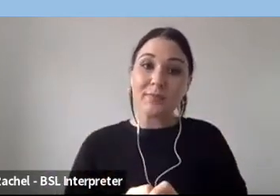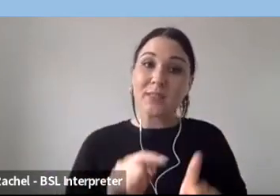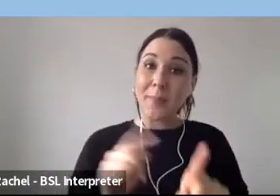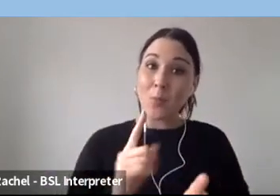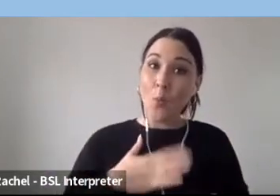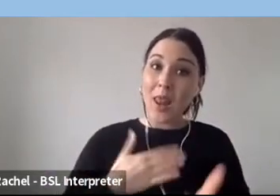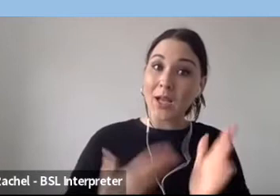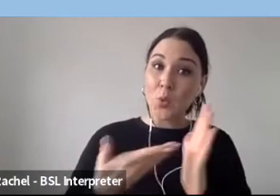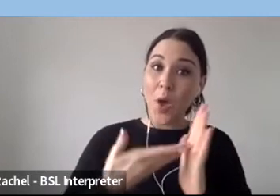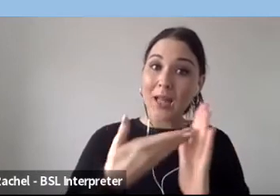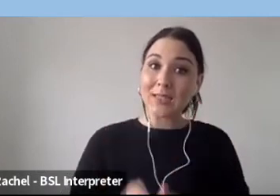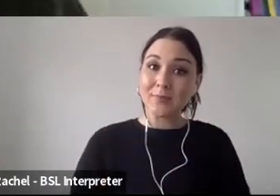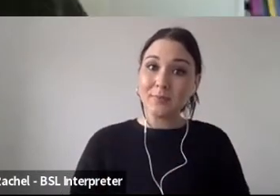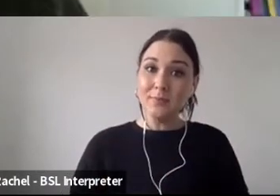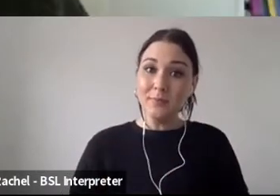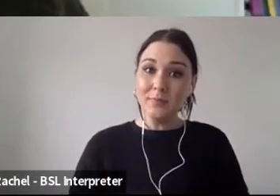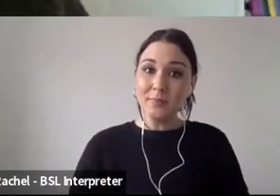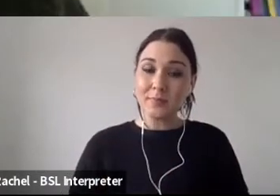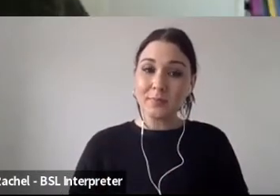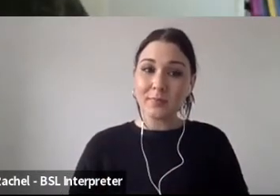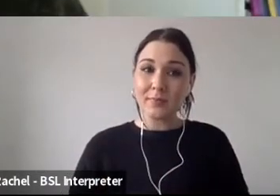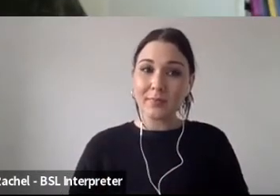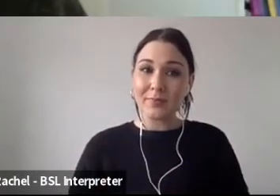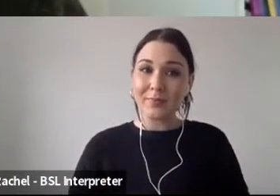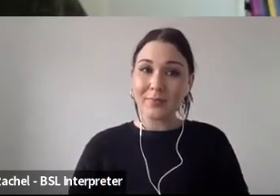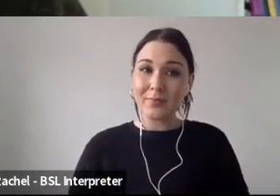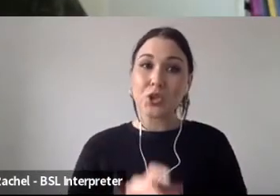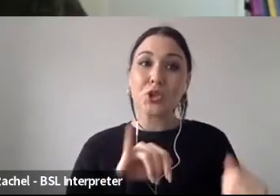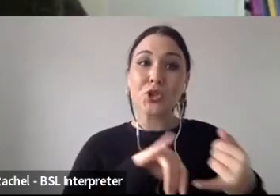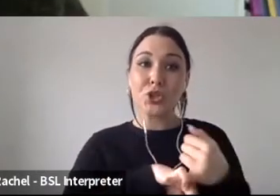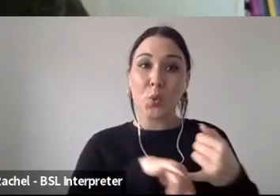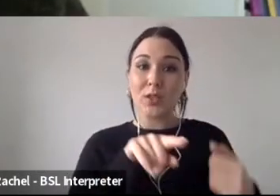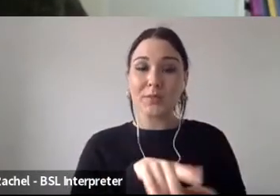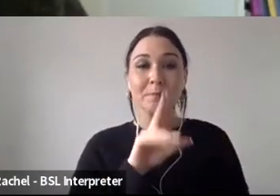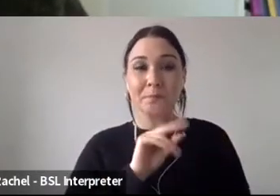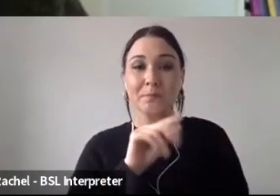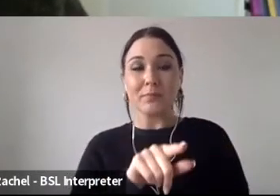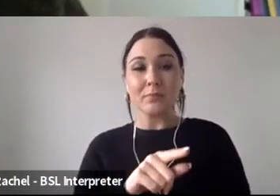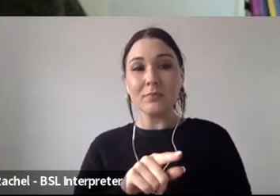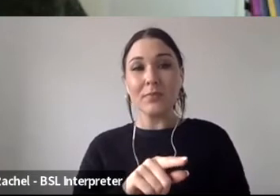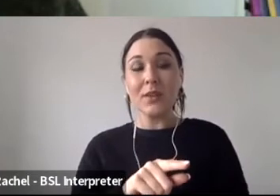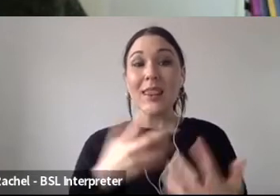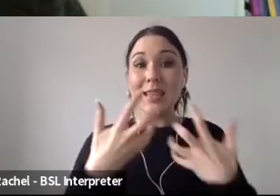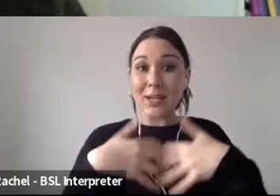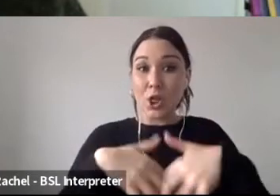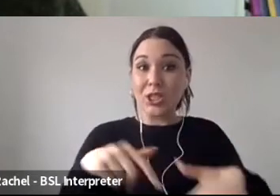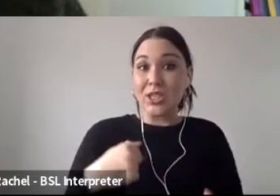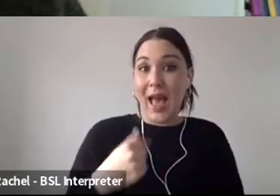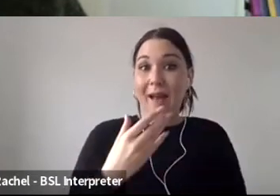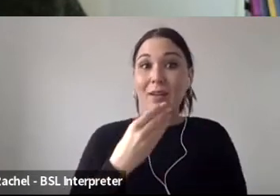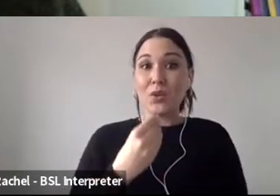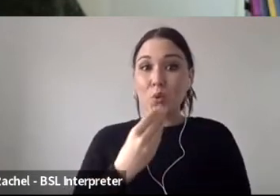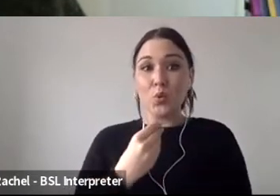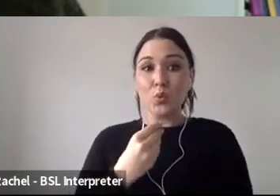add? The only thing I would say is technology I use